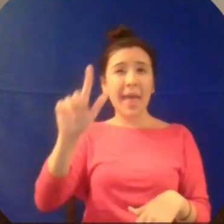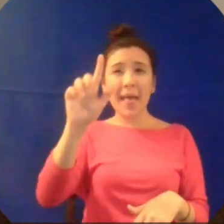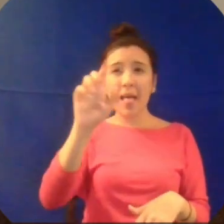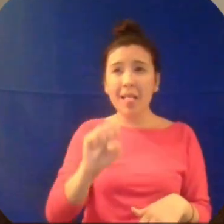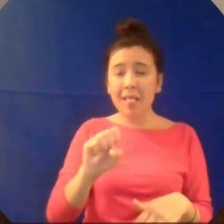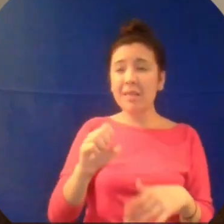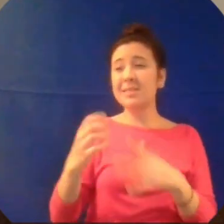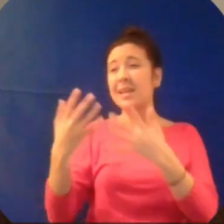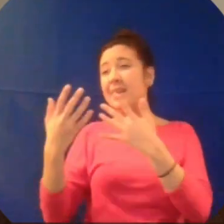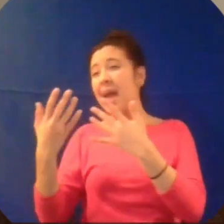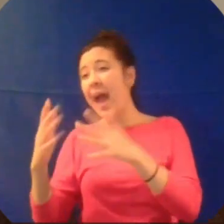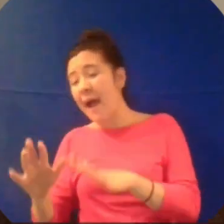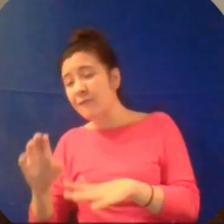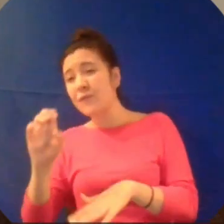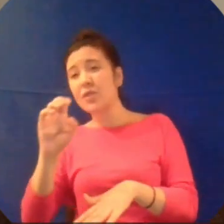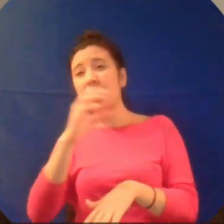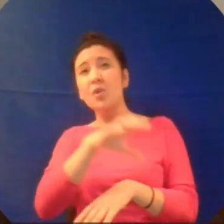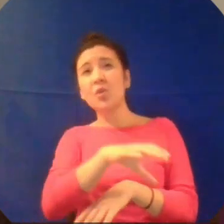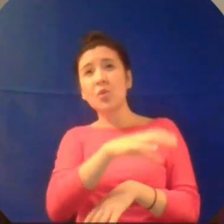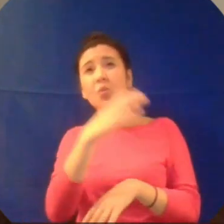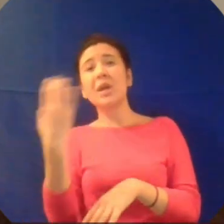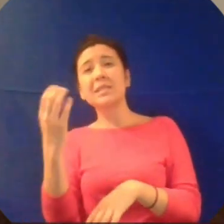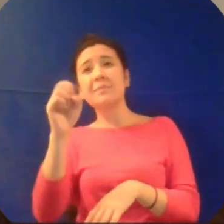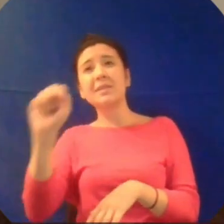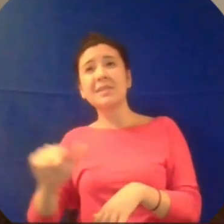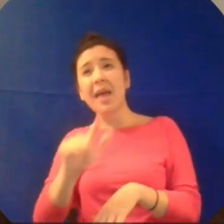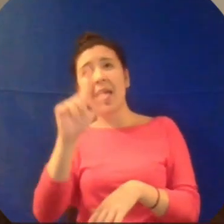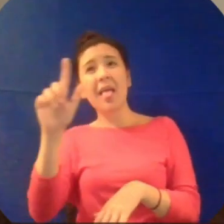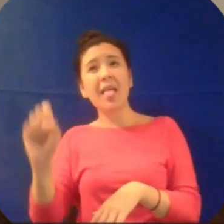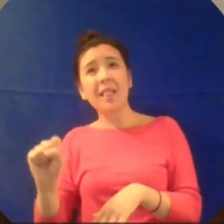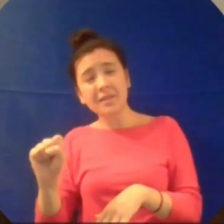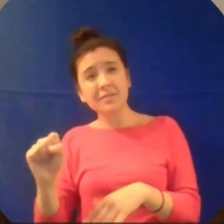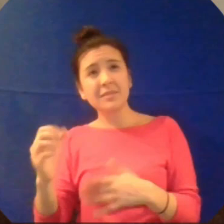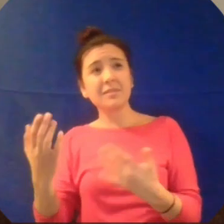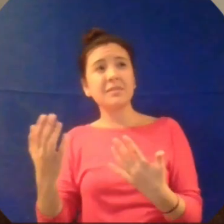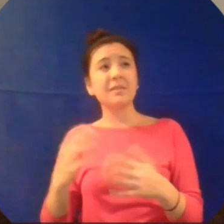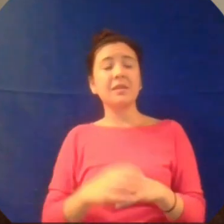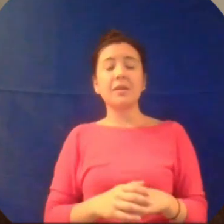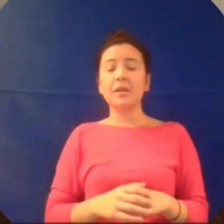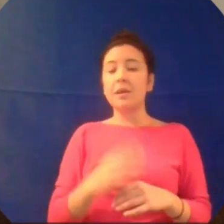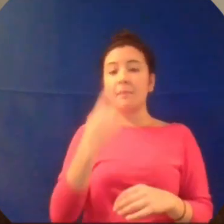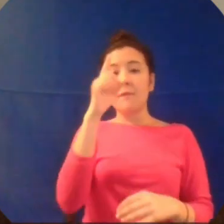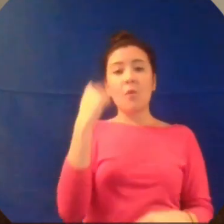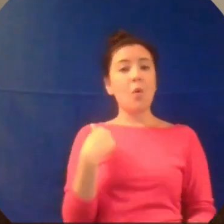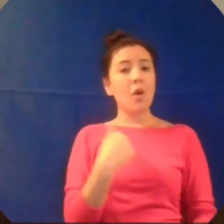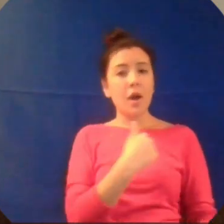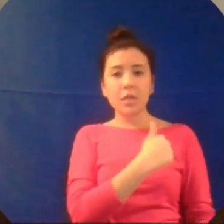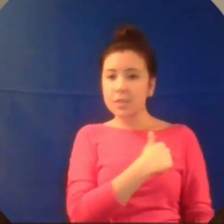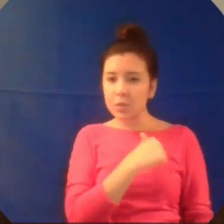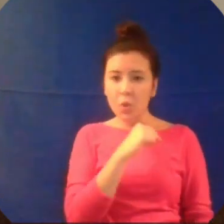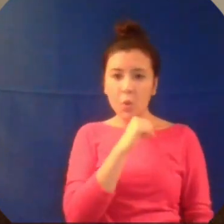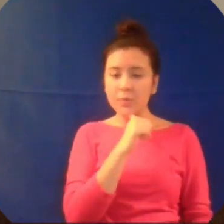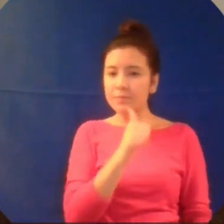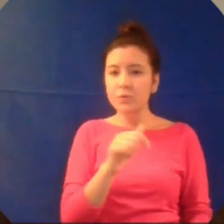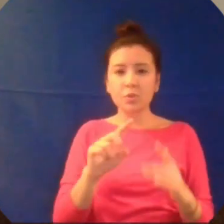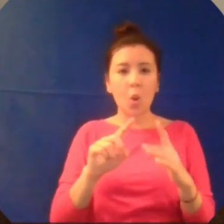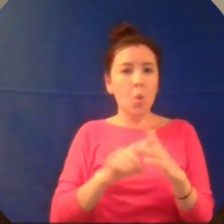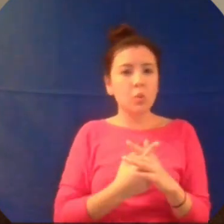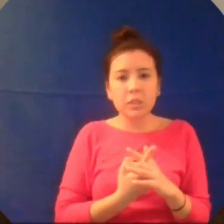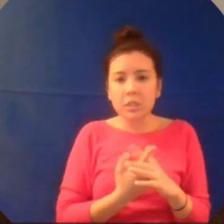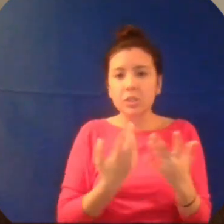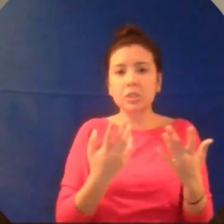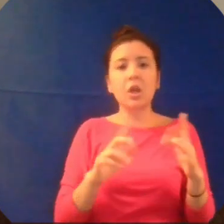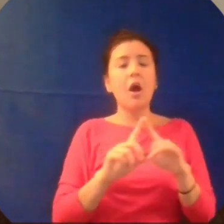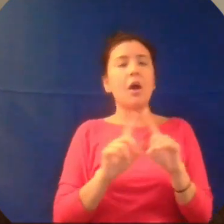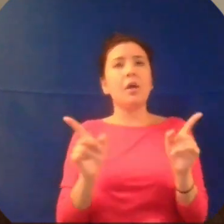after Christmas sales. Ehola, you know, and for us, we don't start the celebration of Christmas for a whole bunch